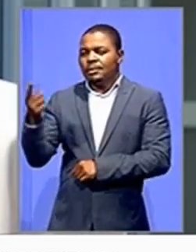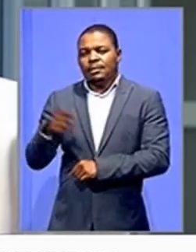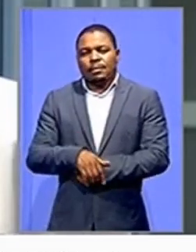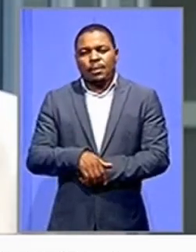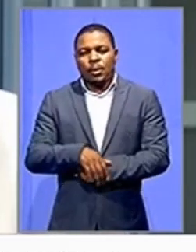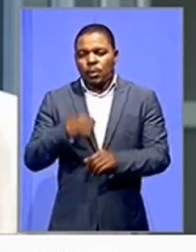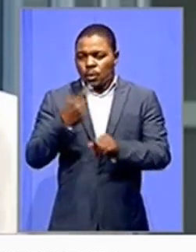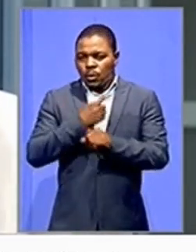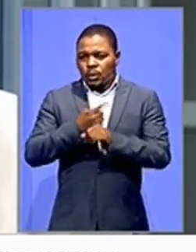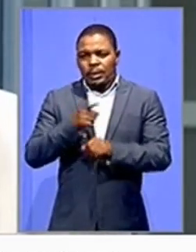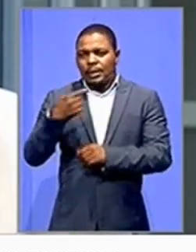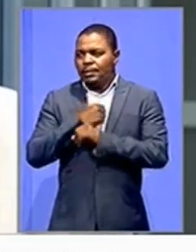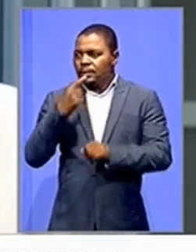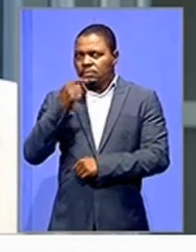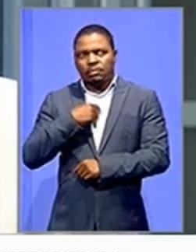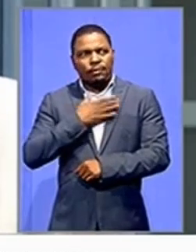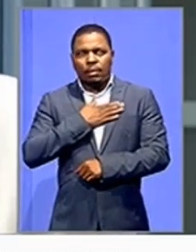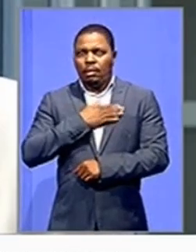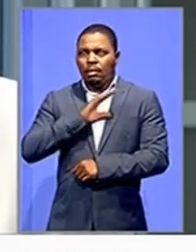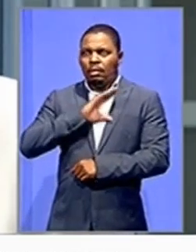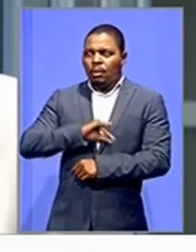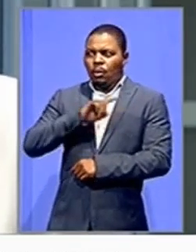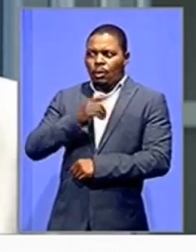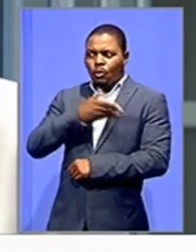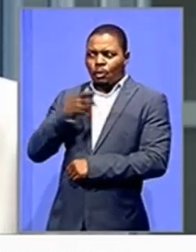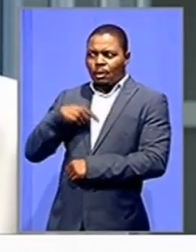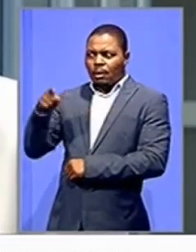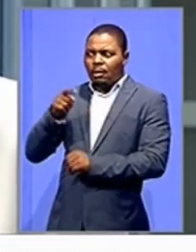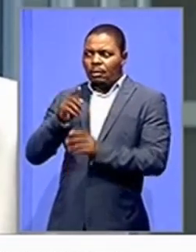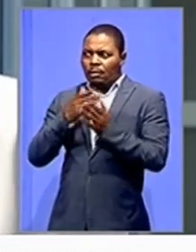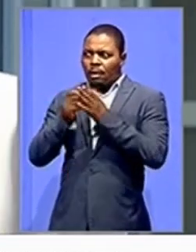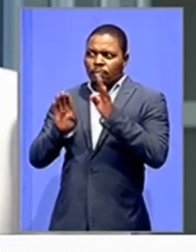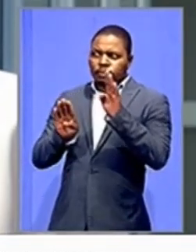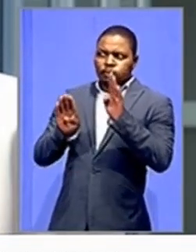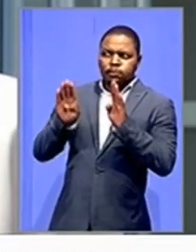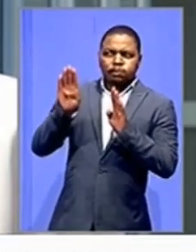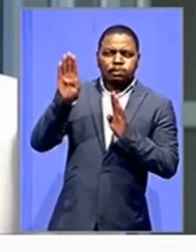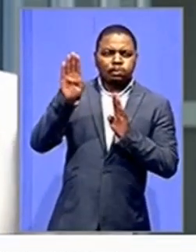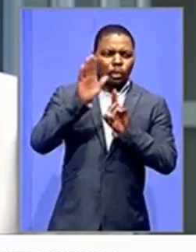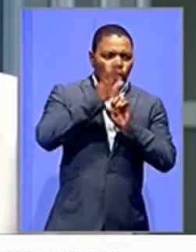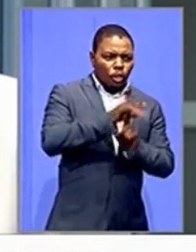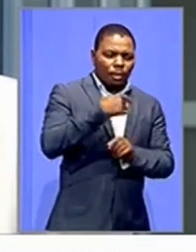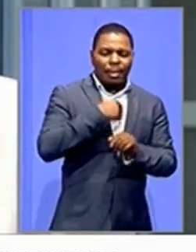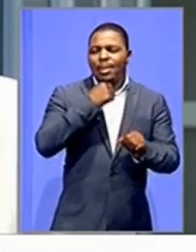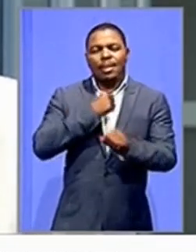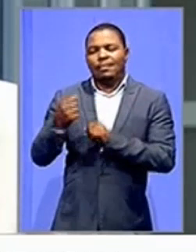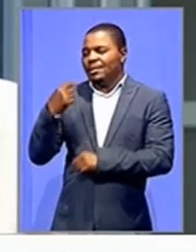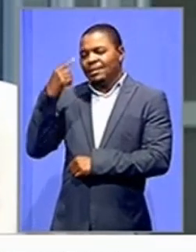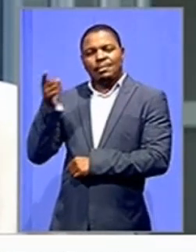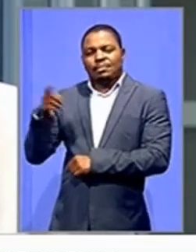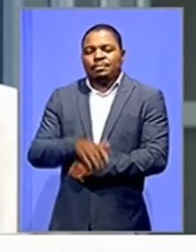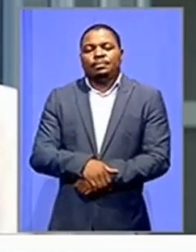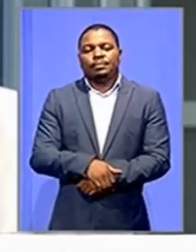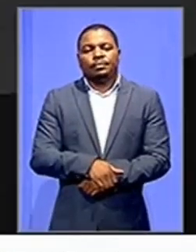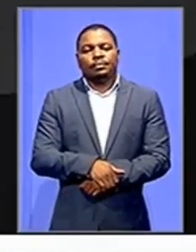a be le low self esteem hore jwale mosadi yona o matla mme o tla hatella nna jwale ka ke le motho wa